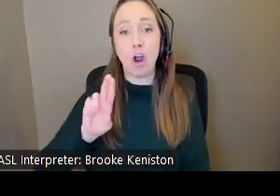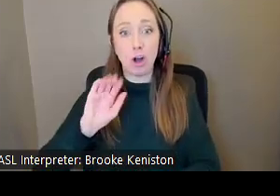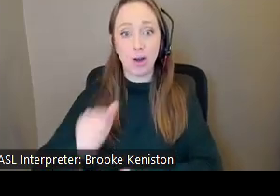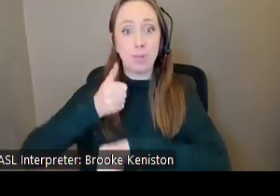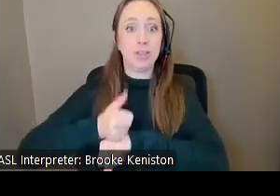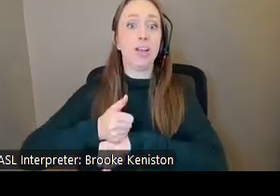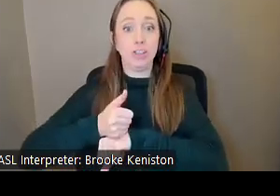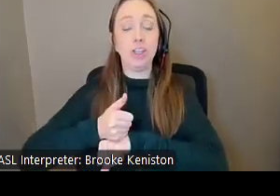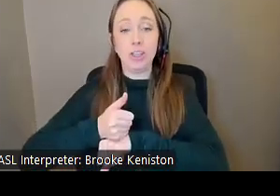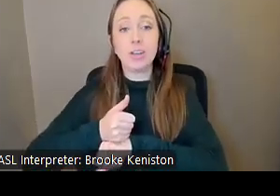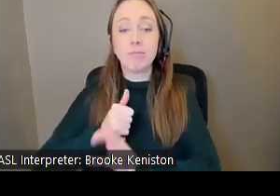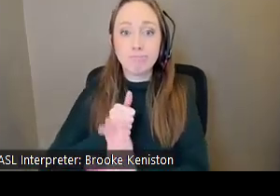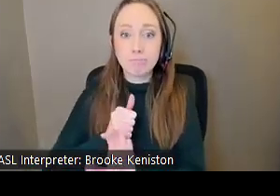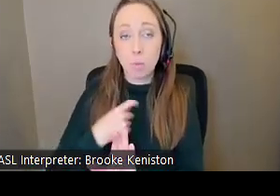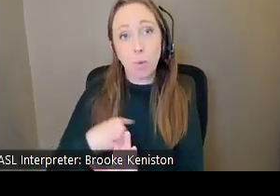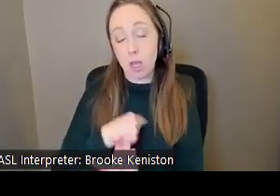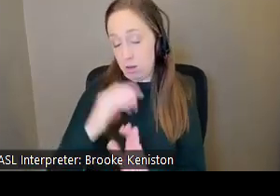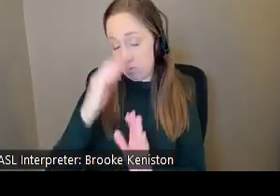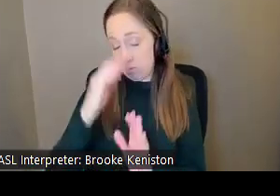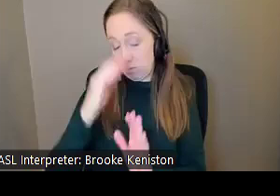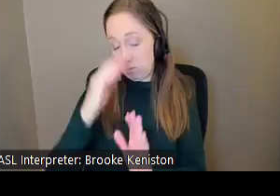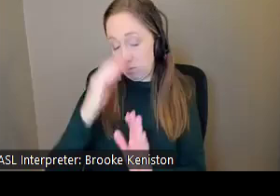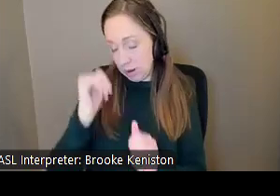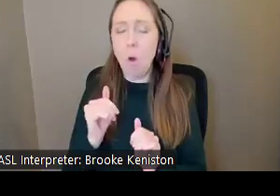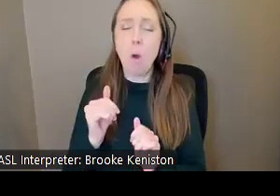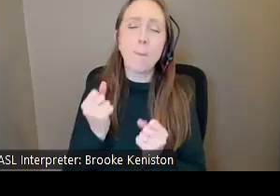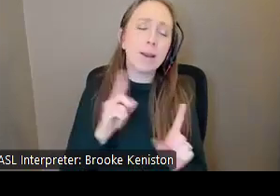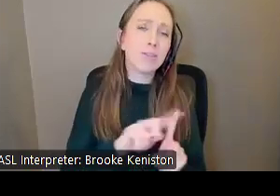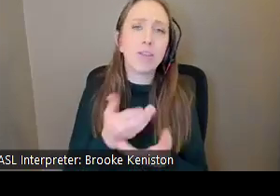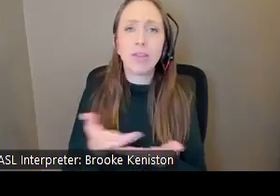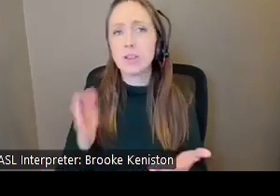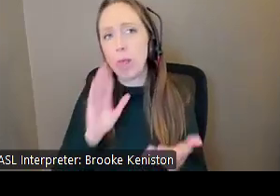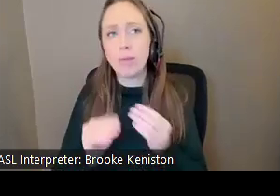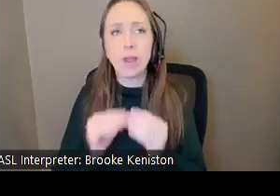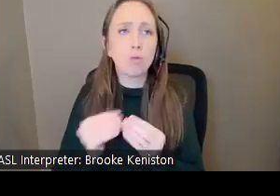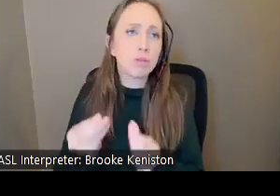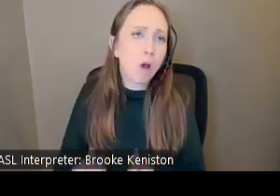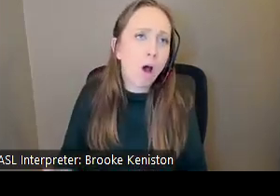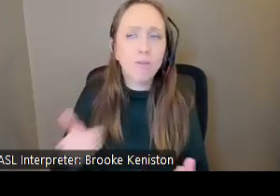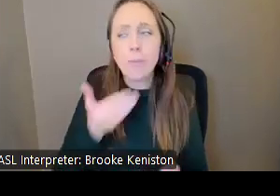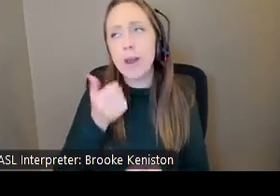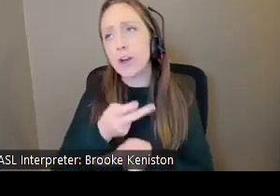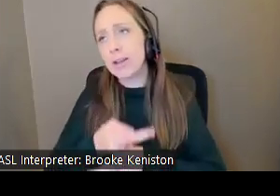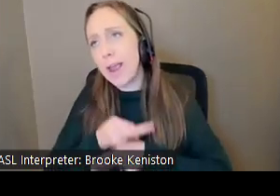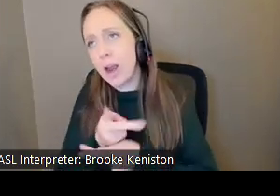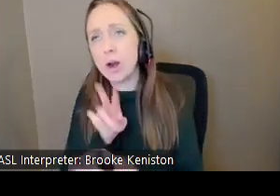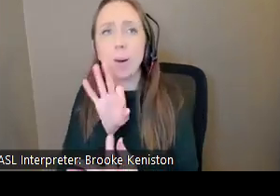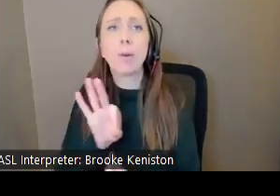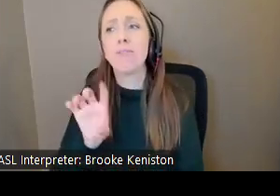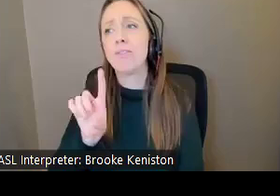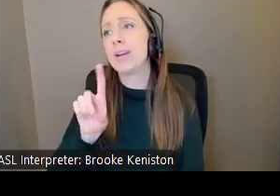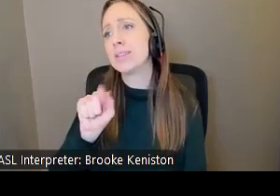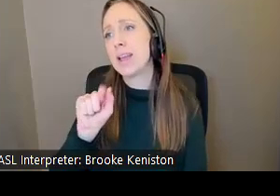It was supposed to be a lot of things that we resolved through that, immaculate data, better care, but we still